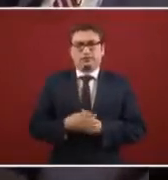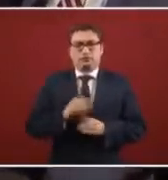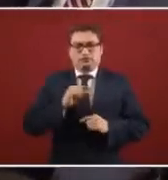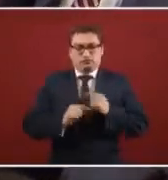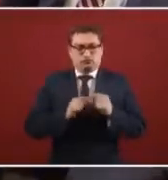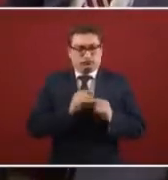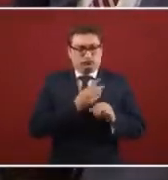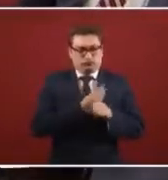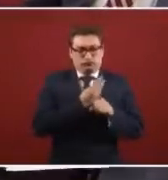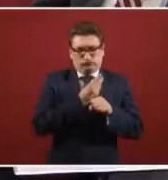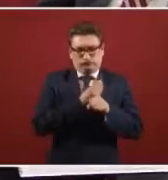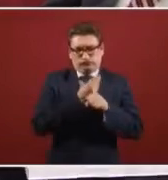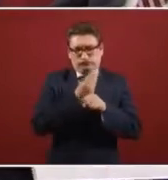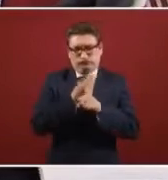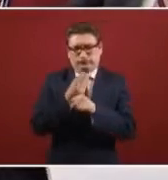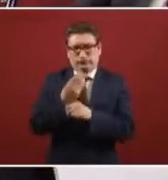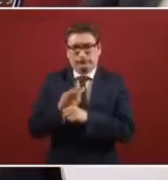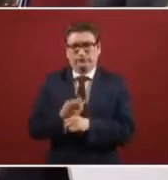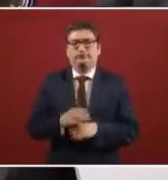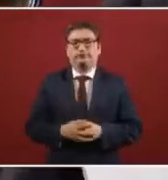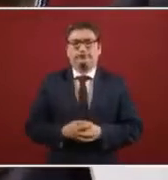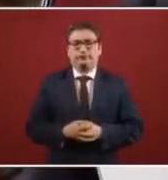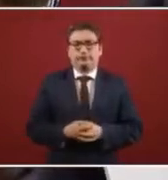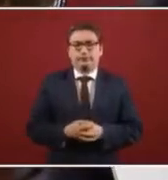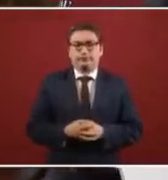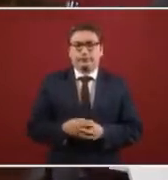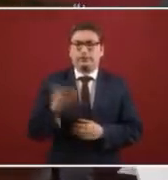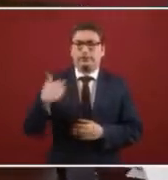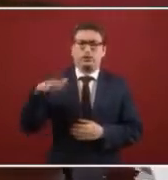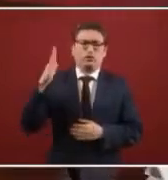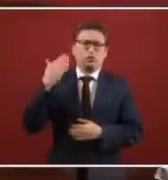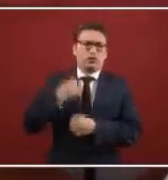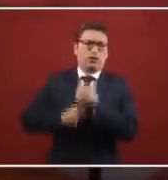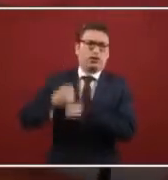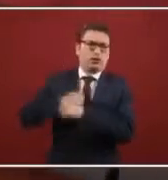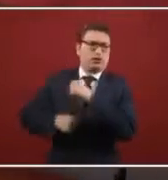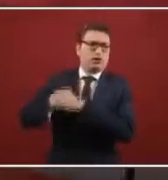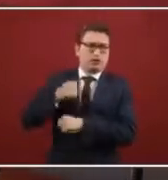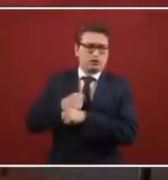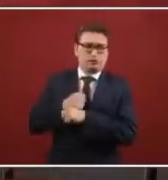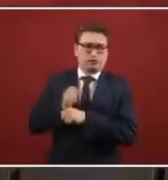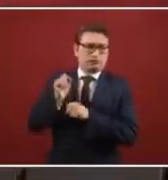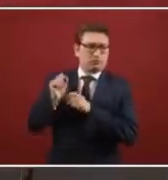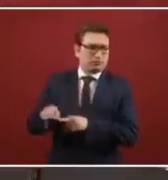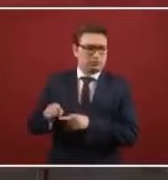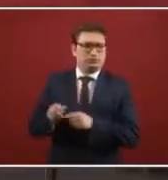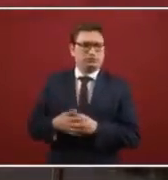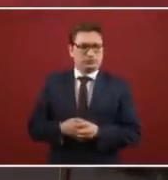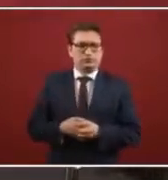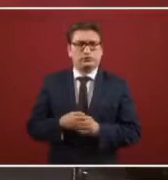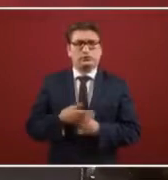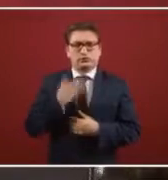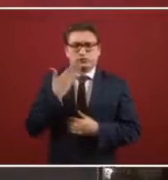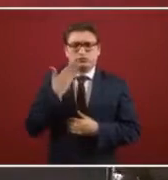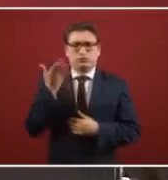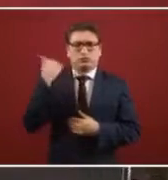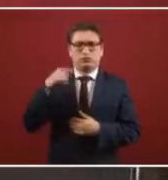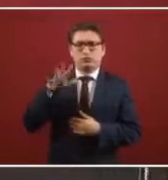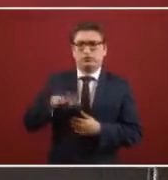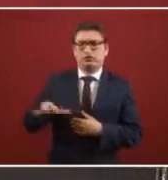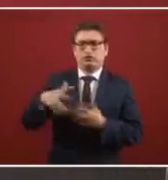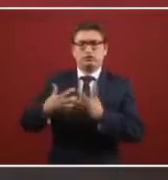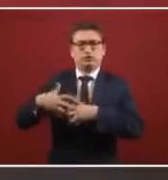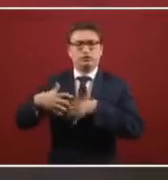and they're tiempo starting to como construct se the hizo refinery en otros años. the same Cuando digo se hizo way en as otros they did años, in es a porque few la other years. refinería de Cadereyta,